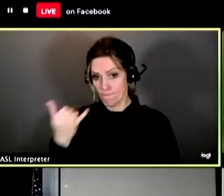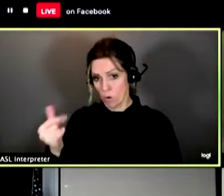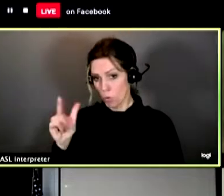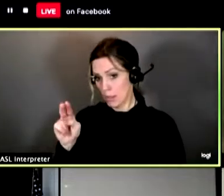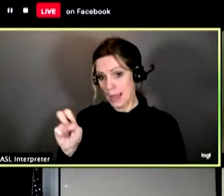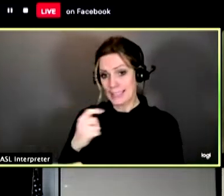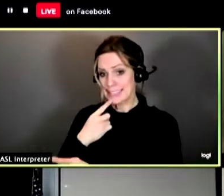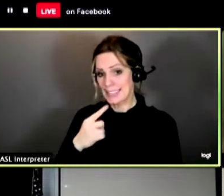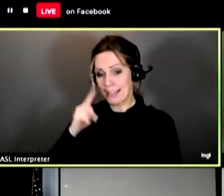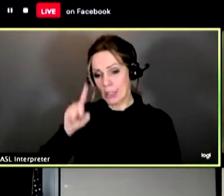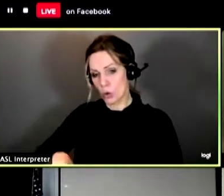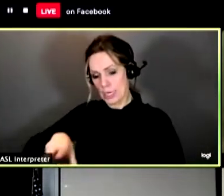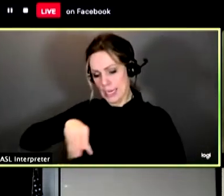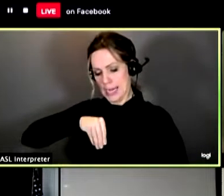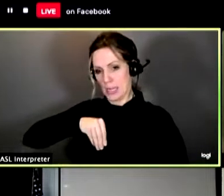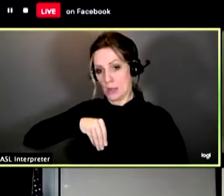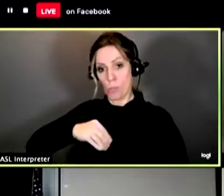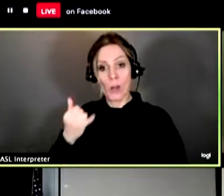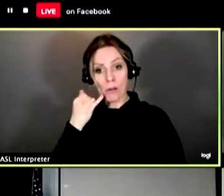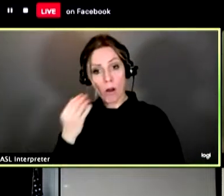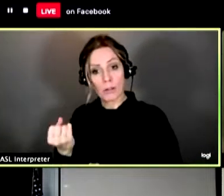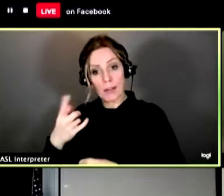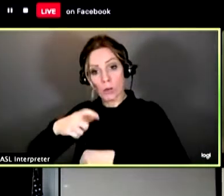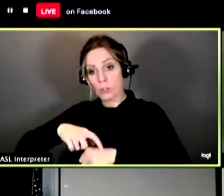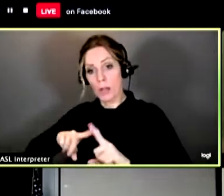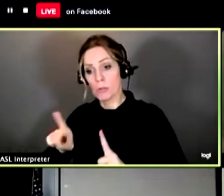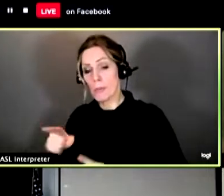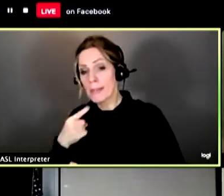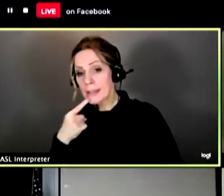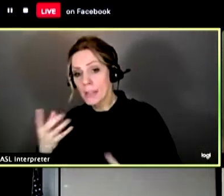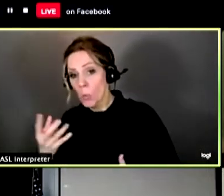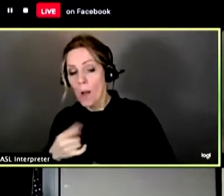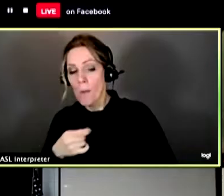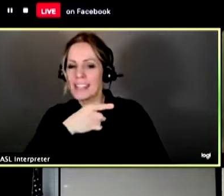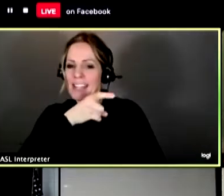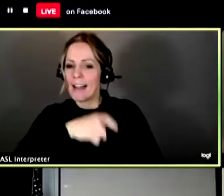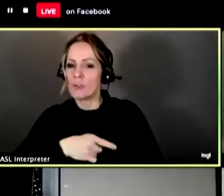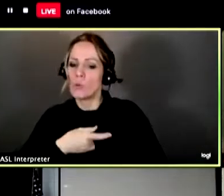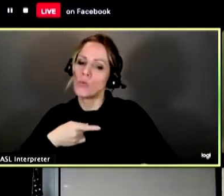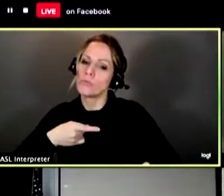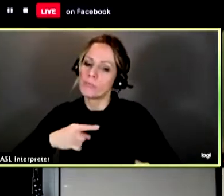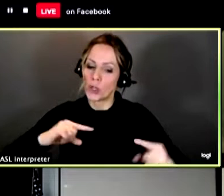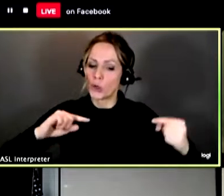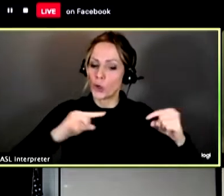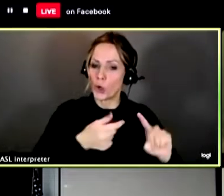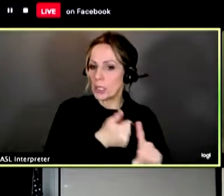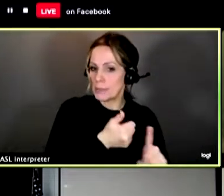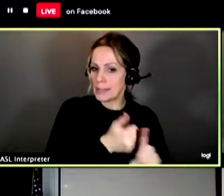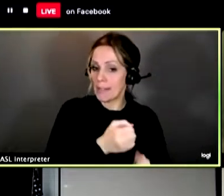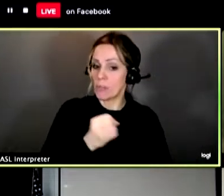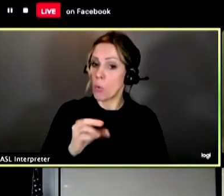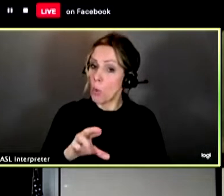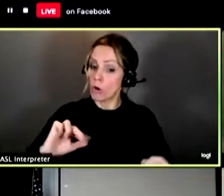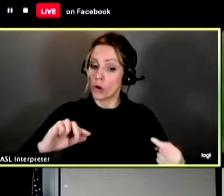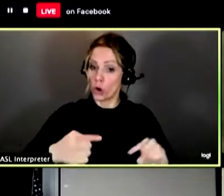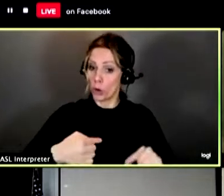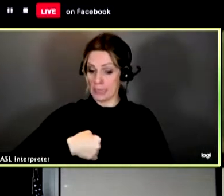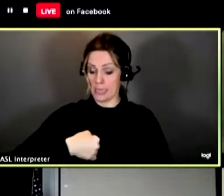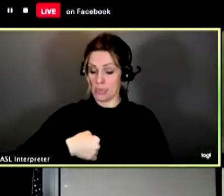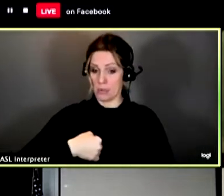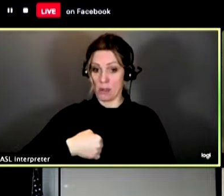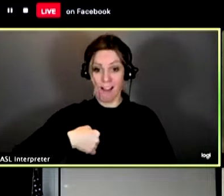do anything unless he harmed himself or someone. Well, I ended up being the person, and I had to go to the hospital.